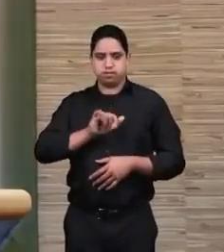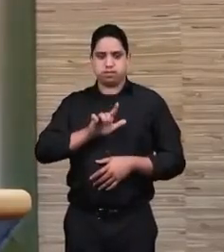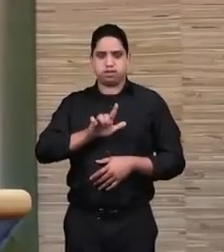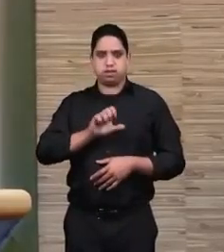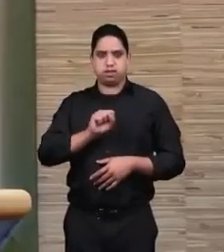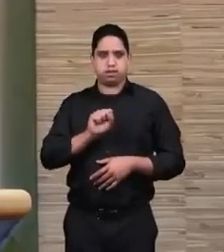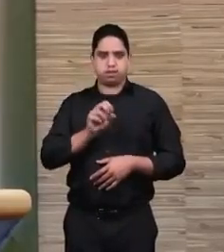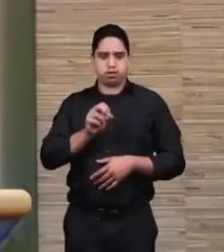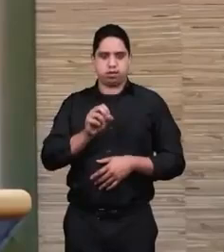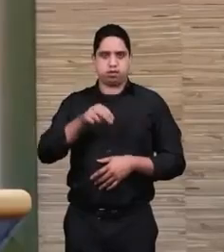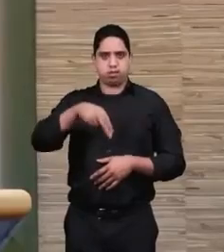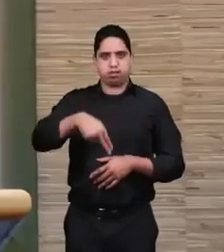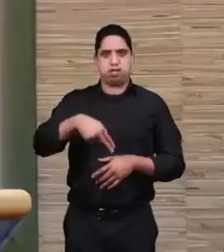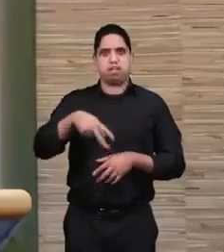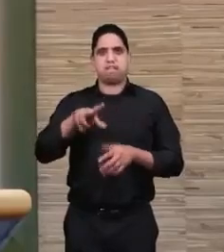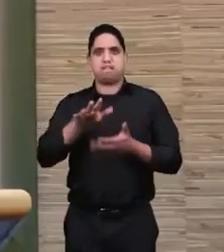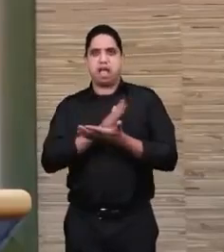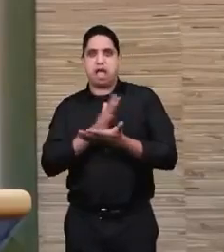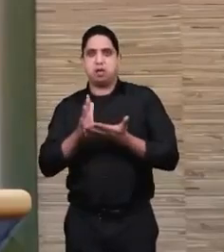answers